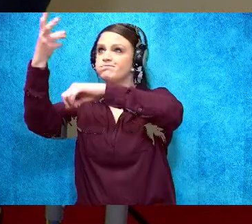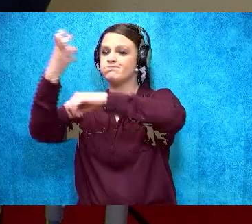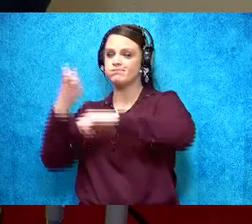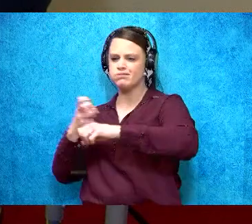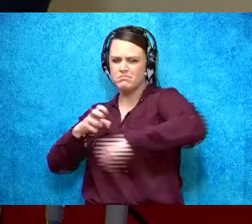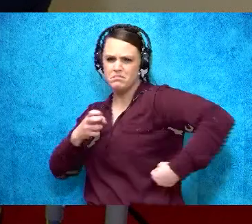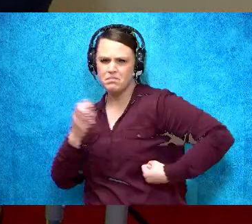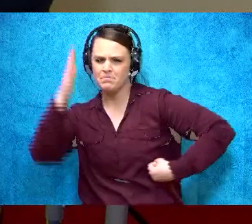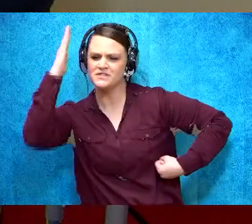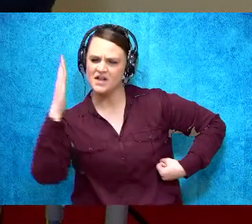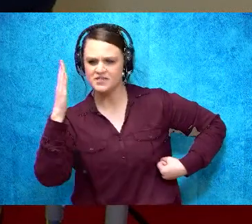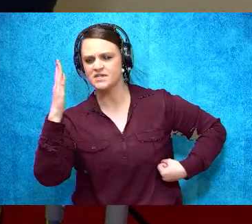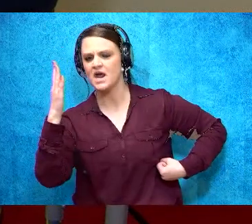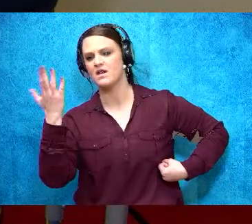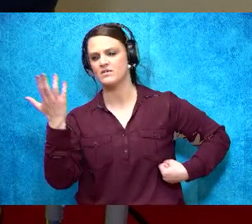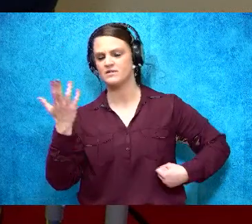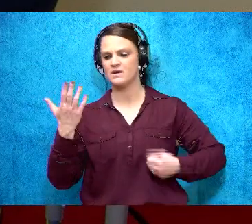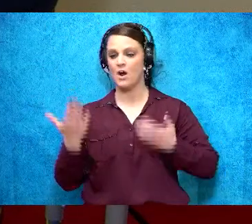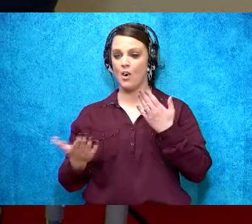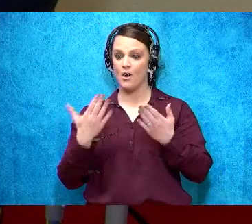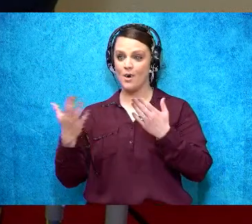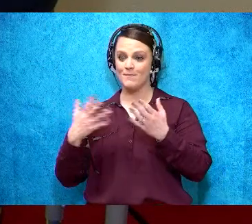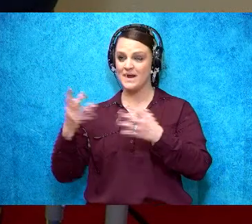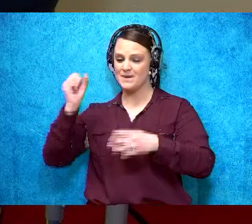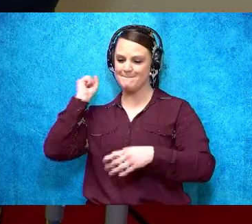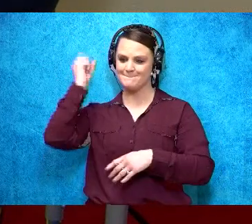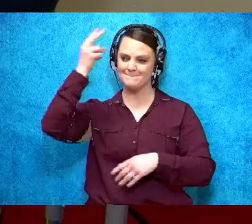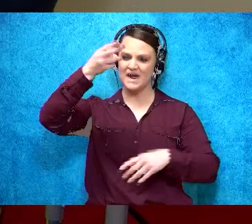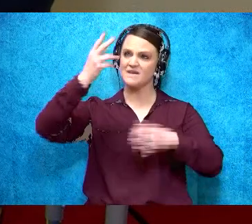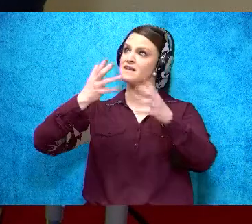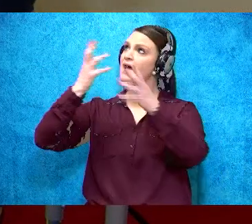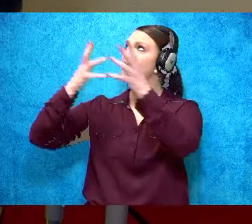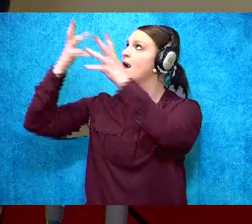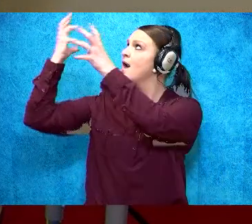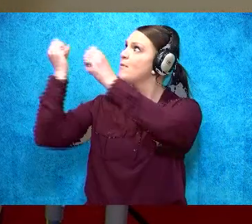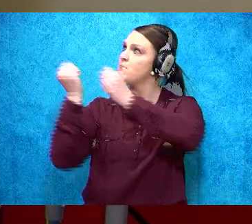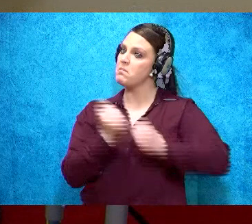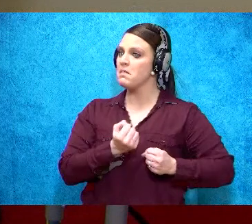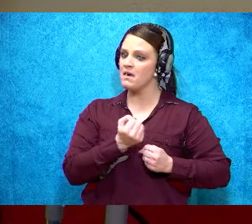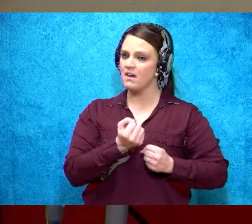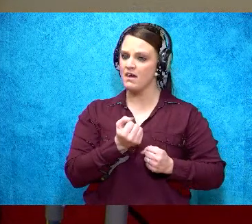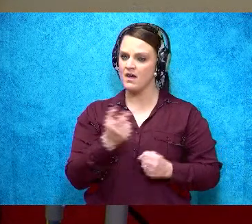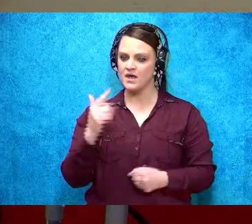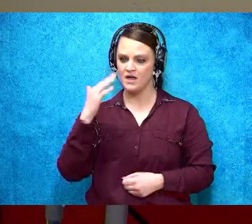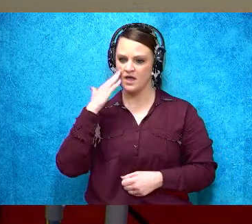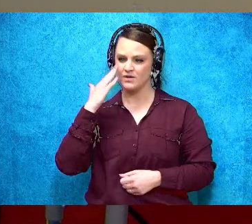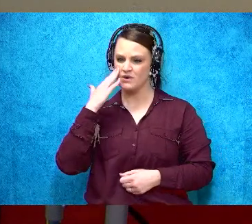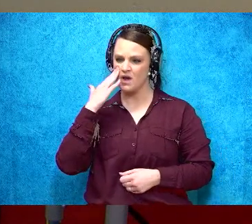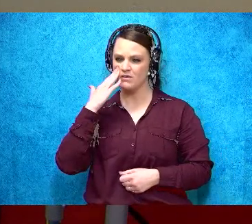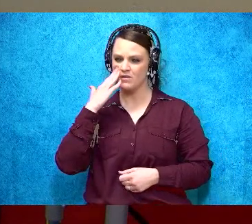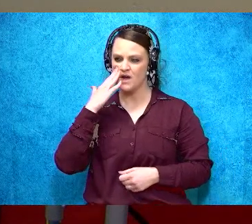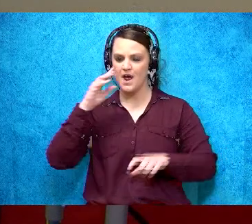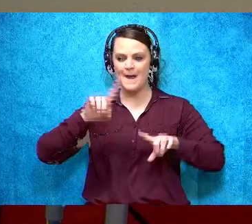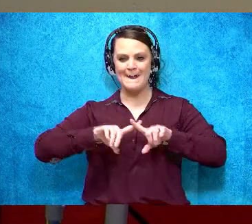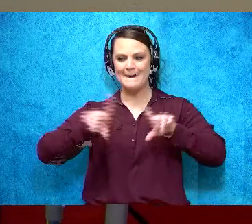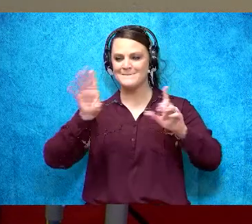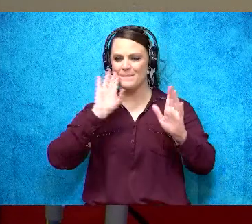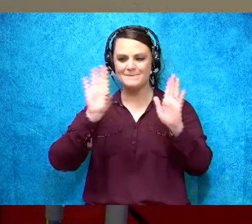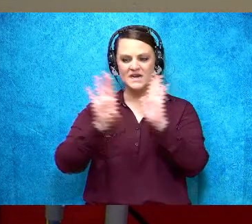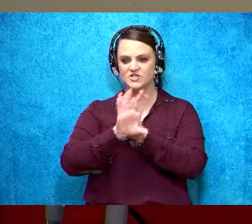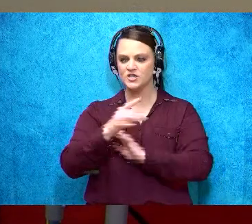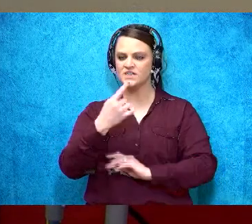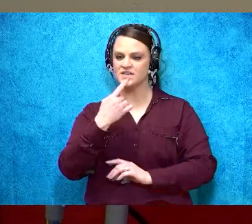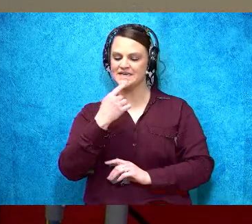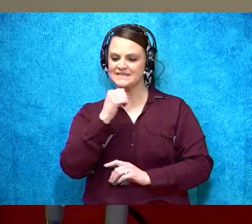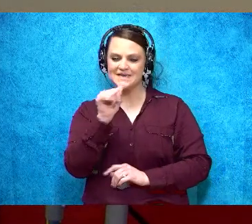touchdown. Or maybe he caught a really big pass and is running for a touchdown. It doesn't tell me. This is what I know. This is what